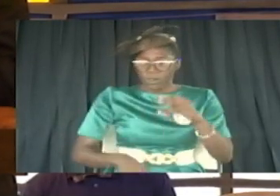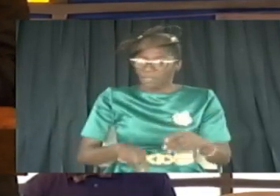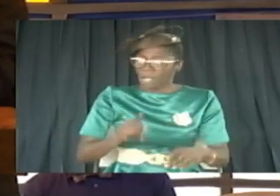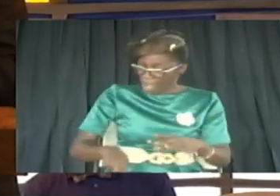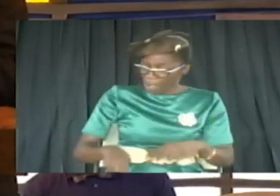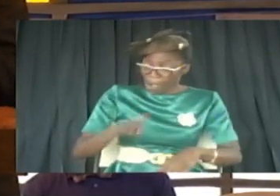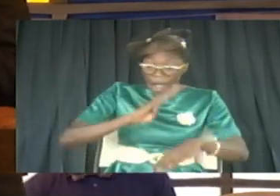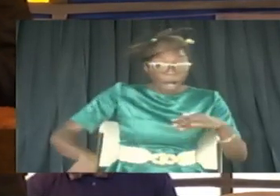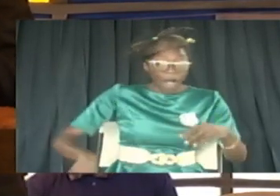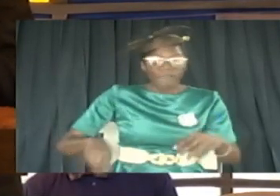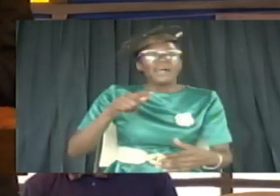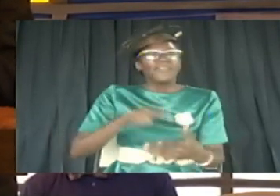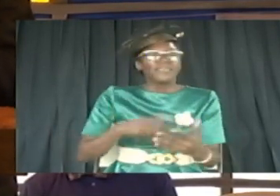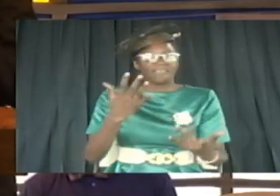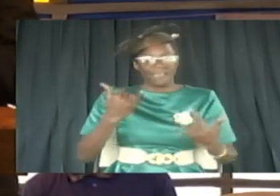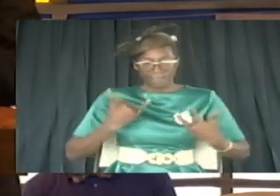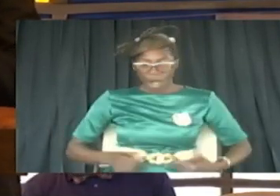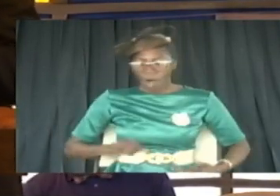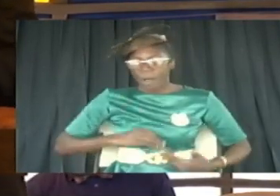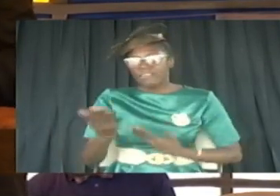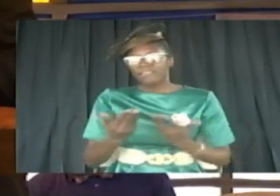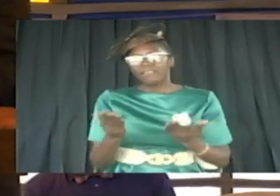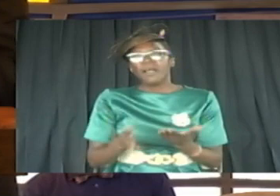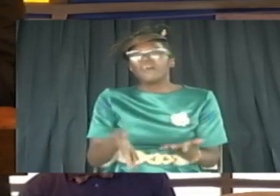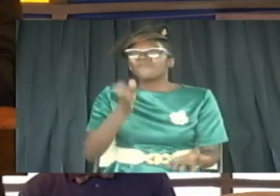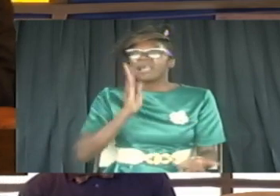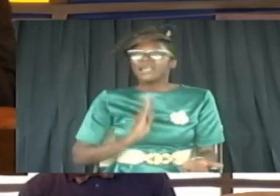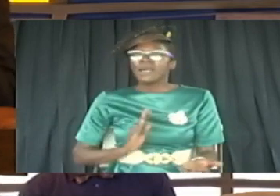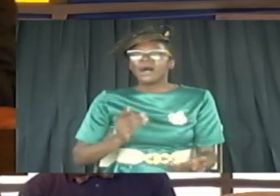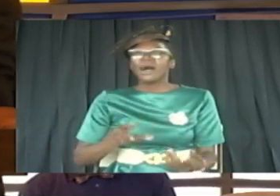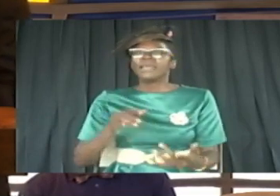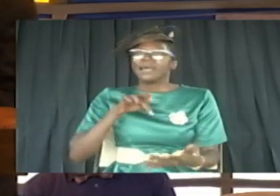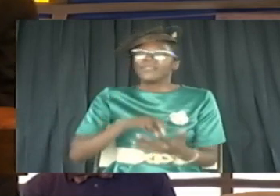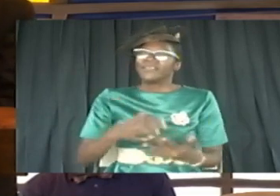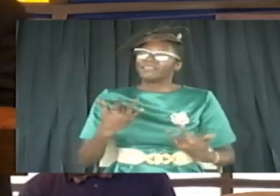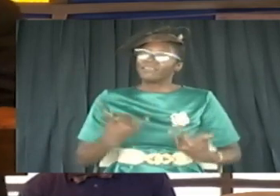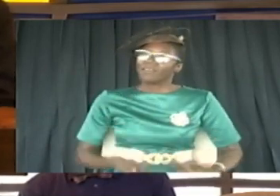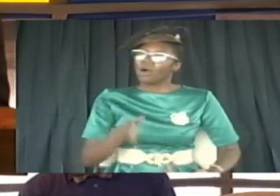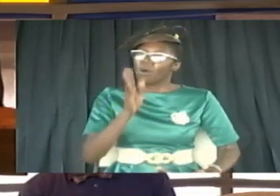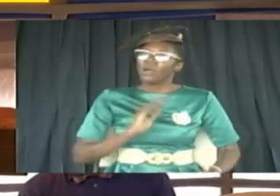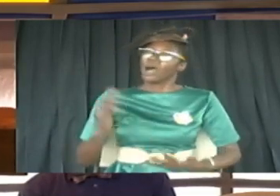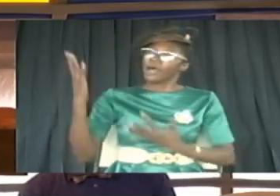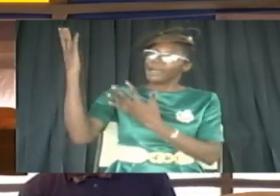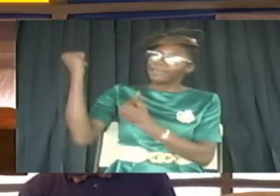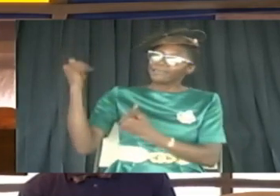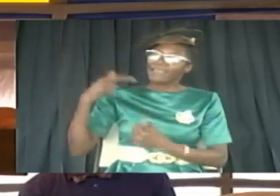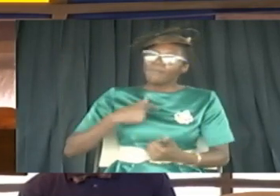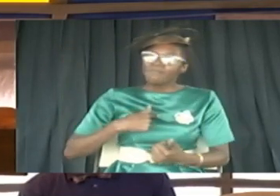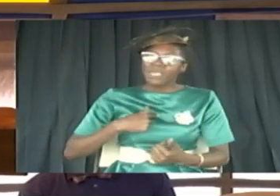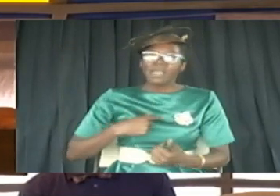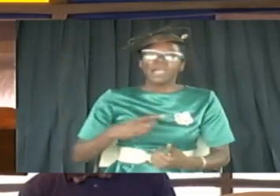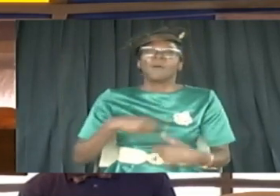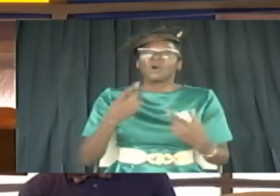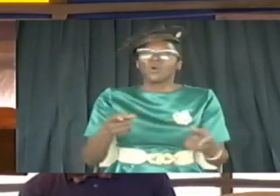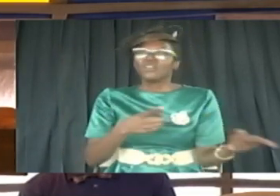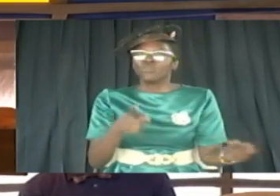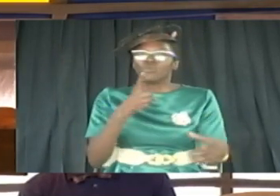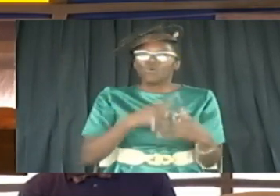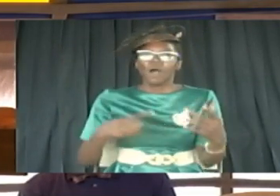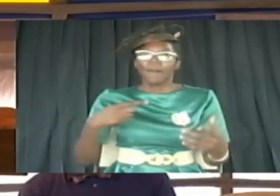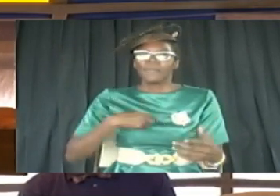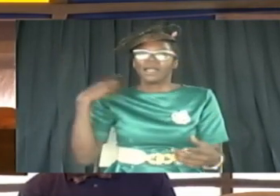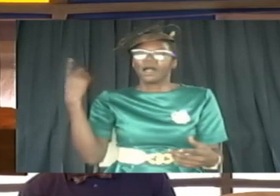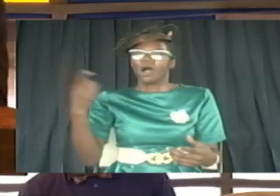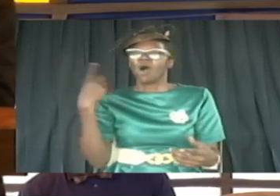my God. And this is how my God accepted me. I'm going to do what I always did. Let me tell